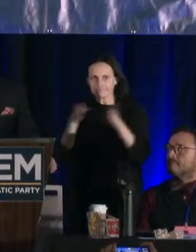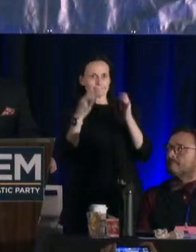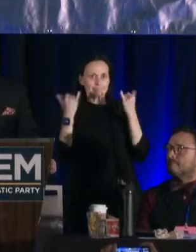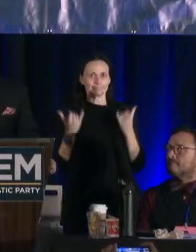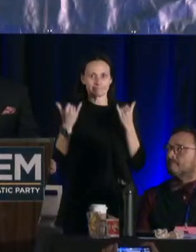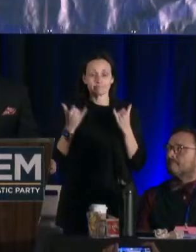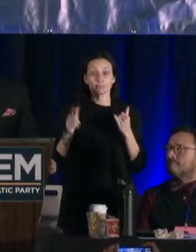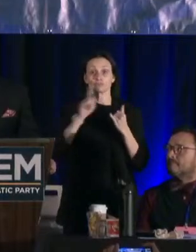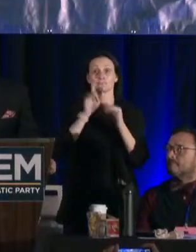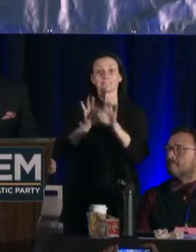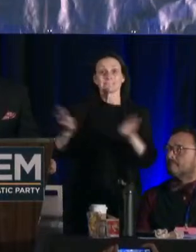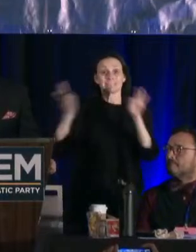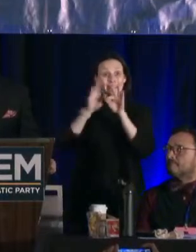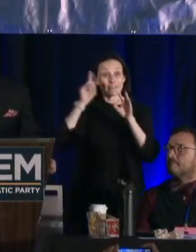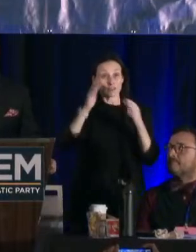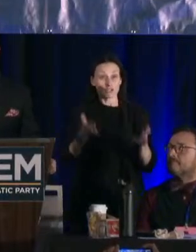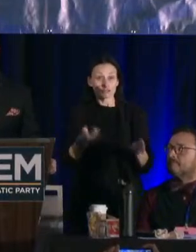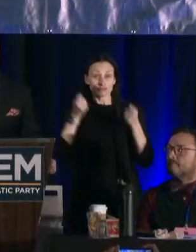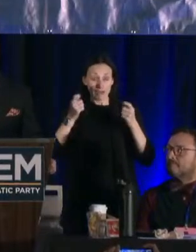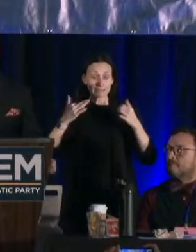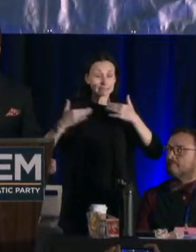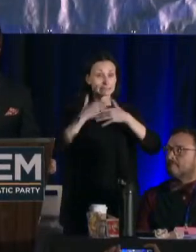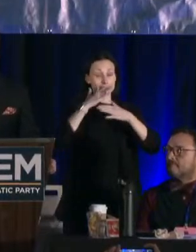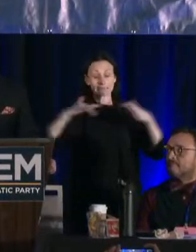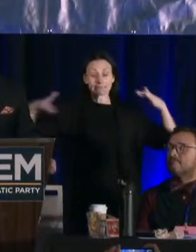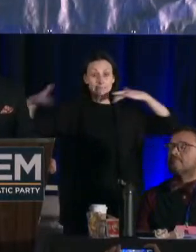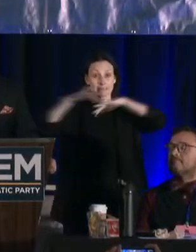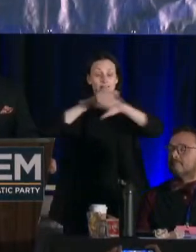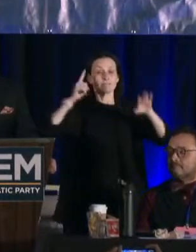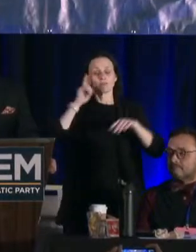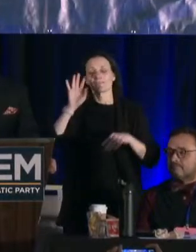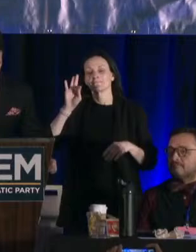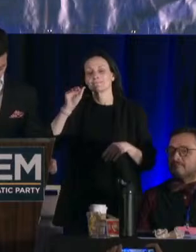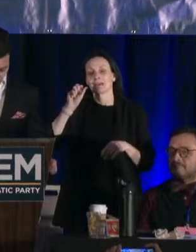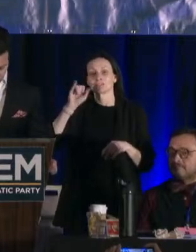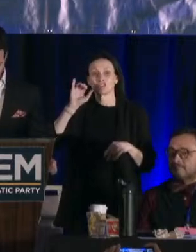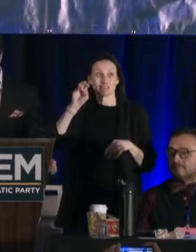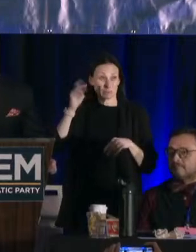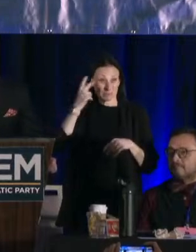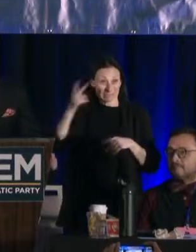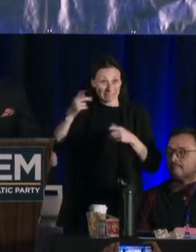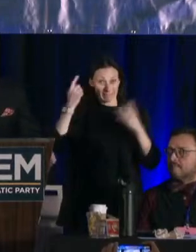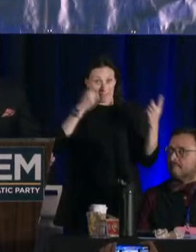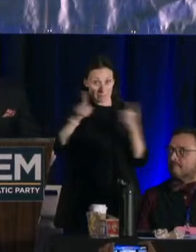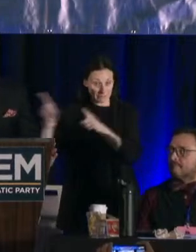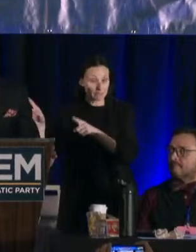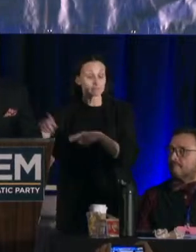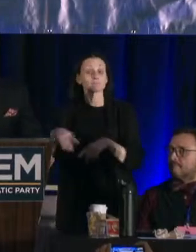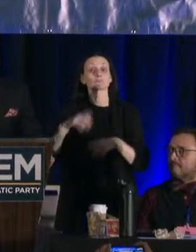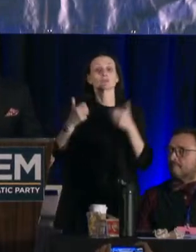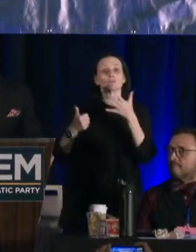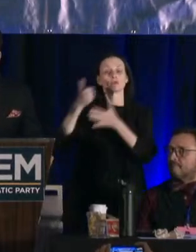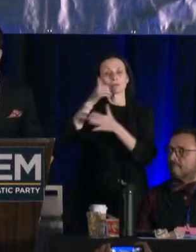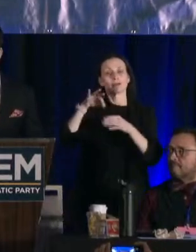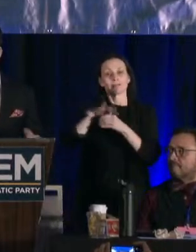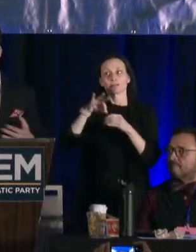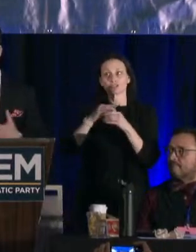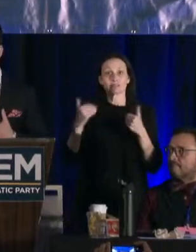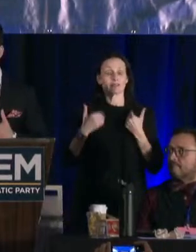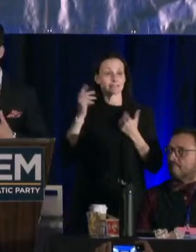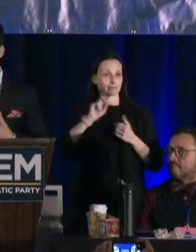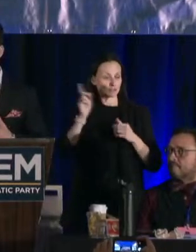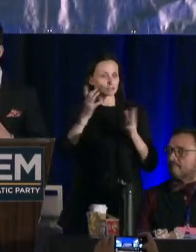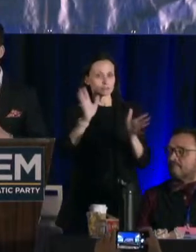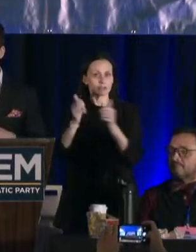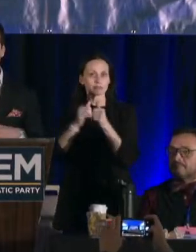to defeating this rising tide of right-wing fascism. During the primary election, Young Democrats did our part in talking